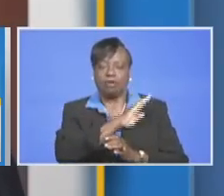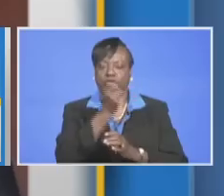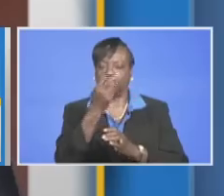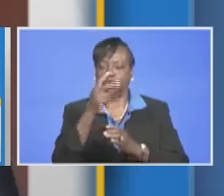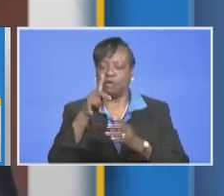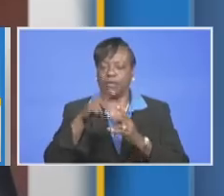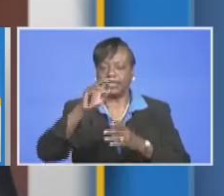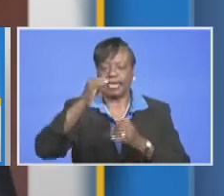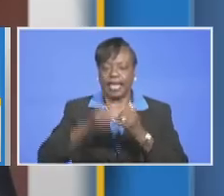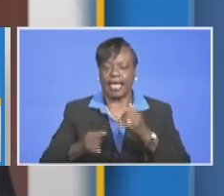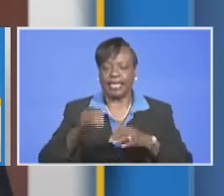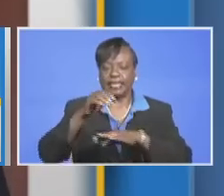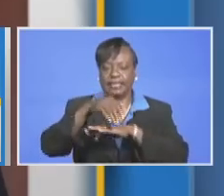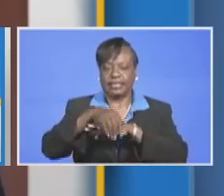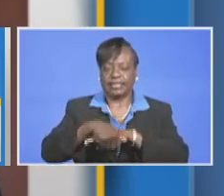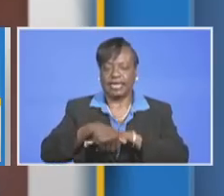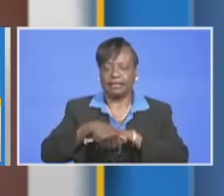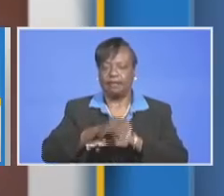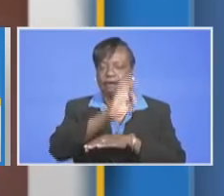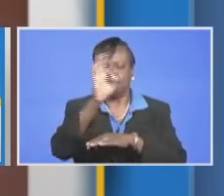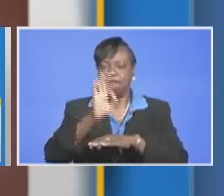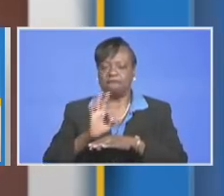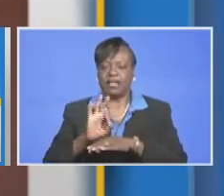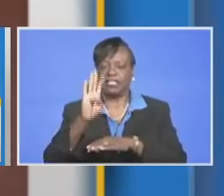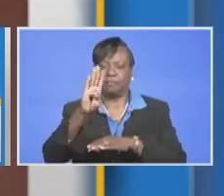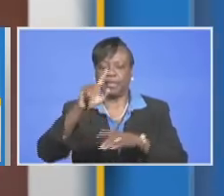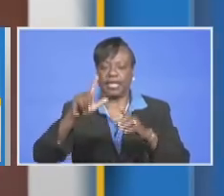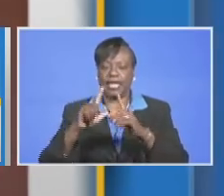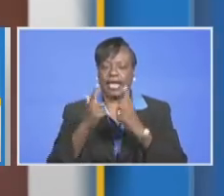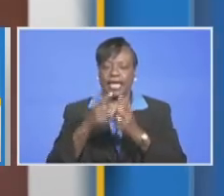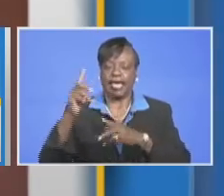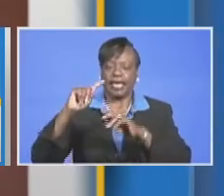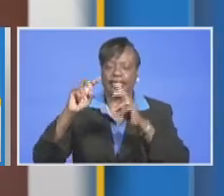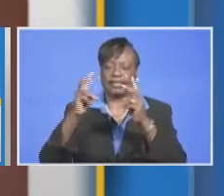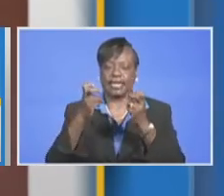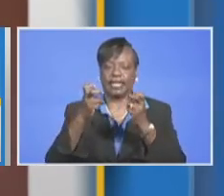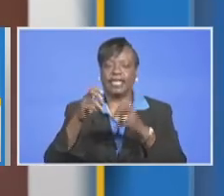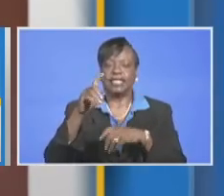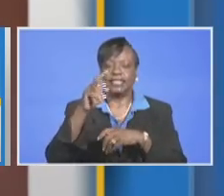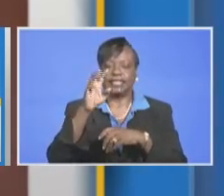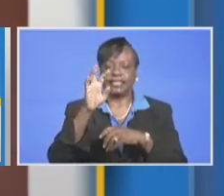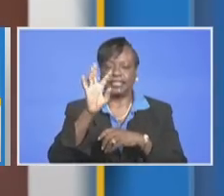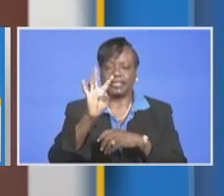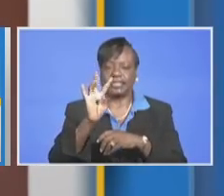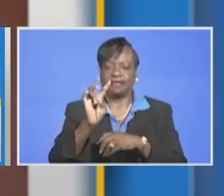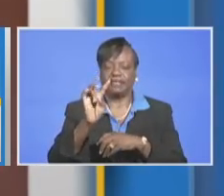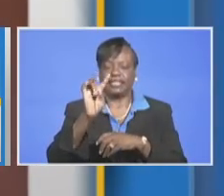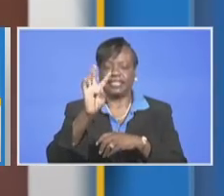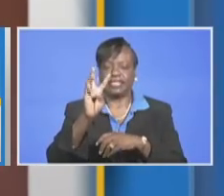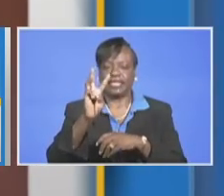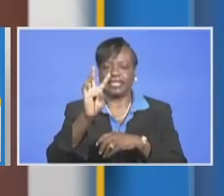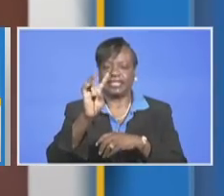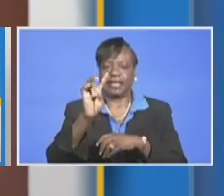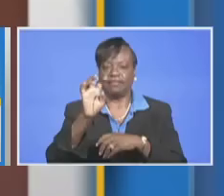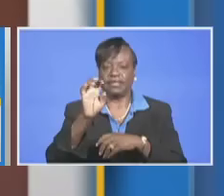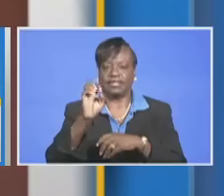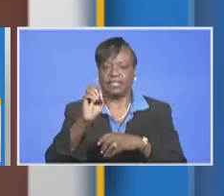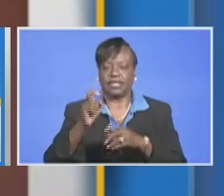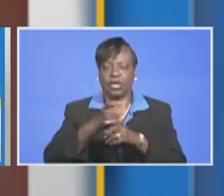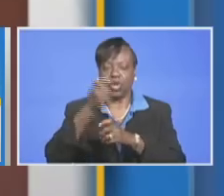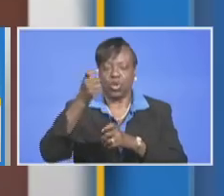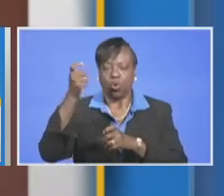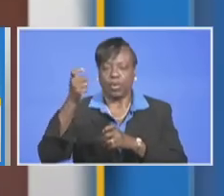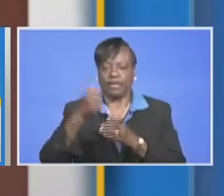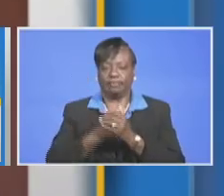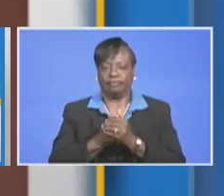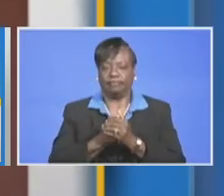helping Province Basket to the French B-League title, a 76-70 win. They swept that series in 2 straight games. With the